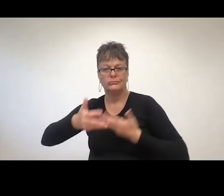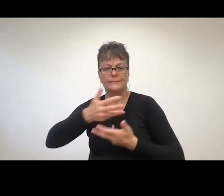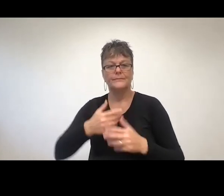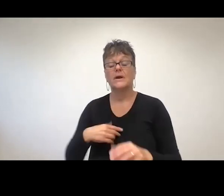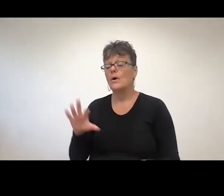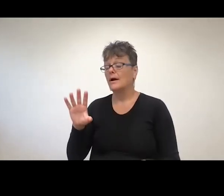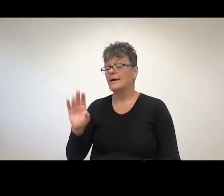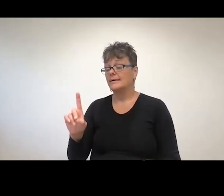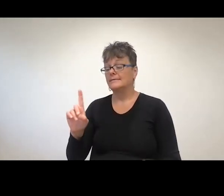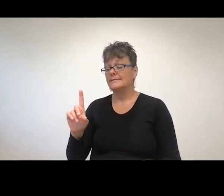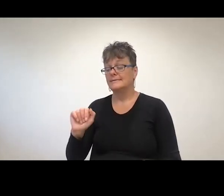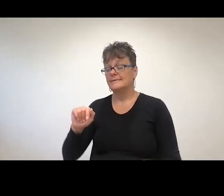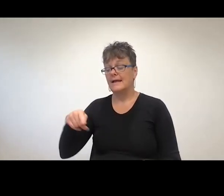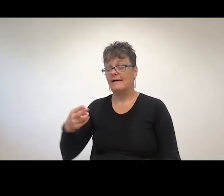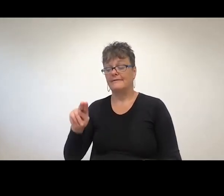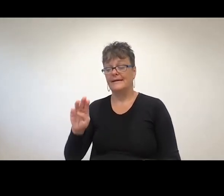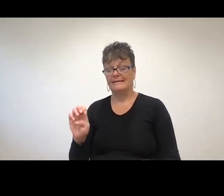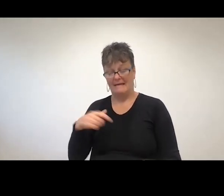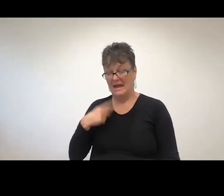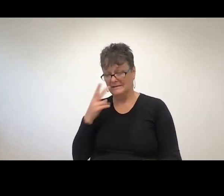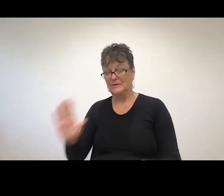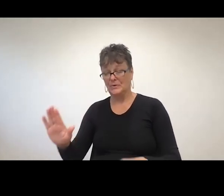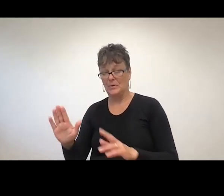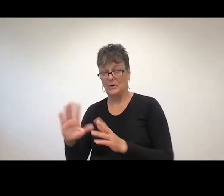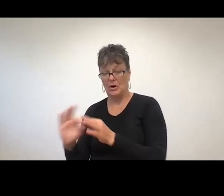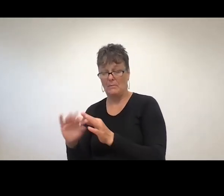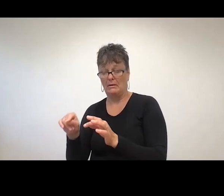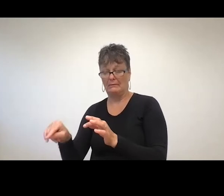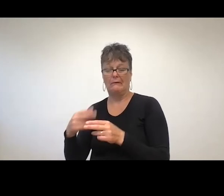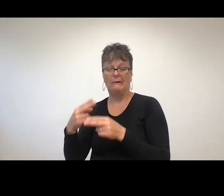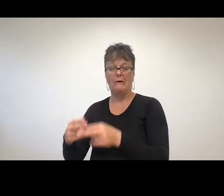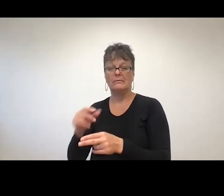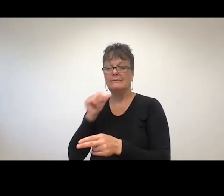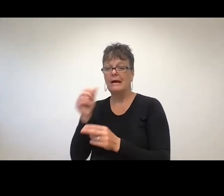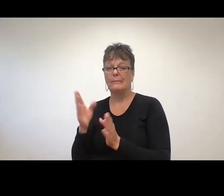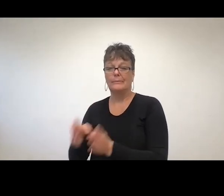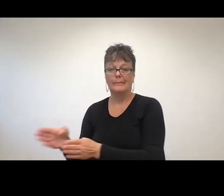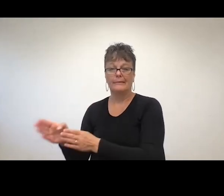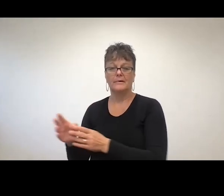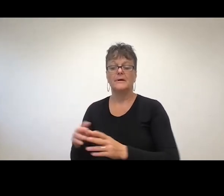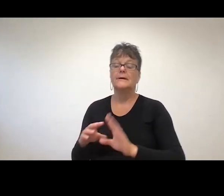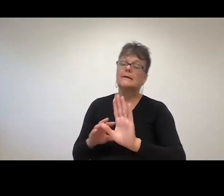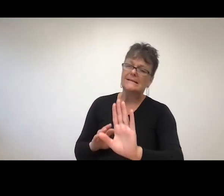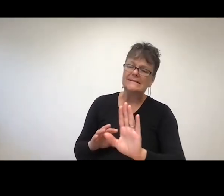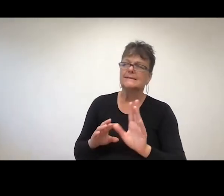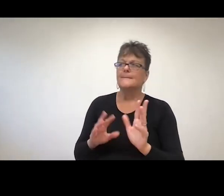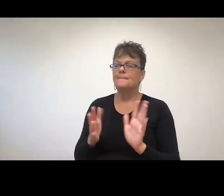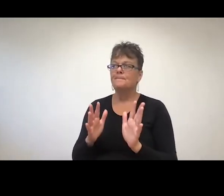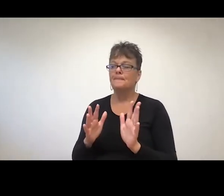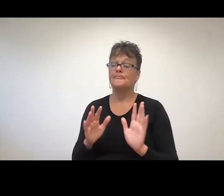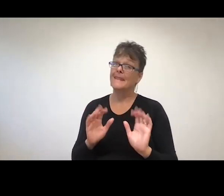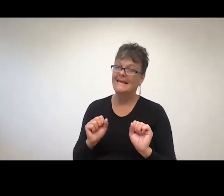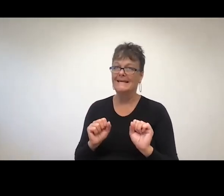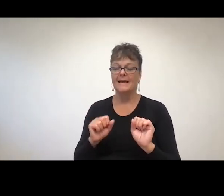about underprepared. Maybe that is, that might reinforce deficit thinking. That is something that I have been working on in my own